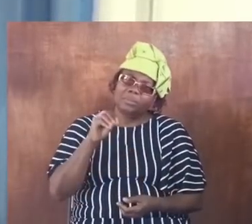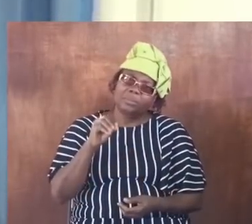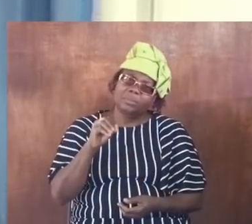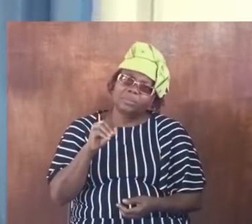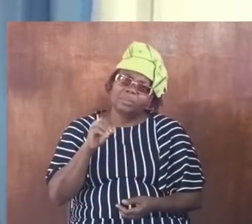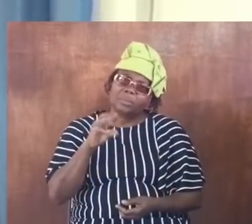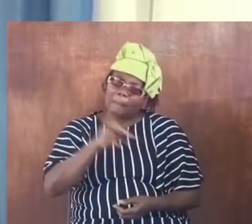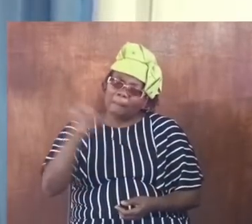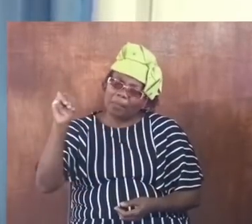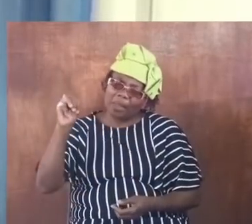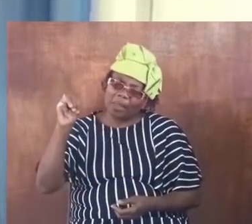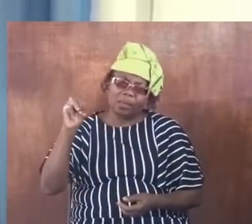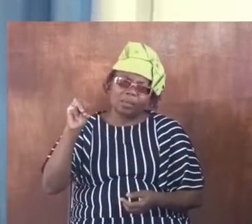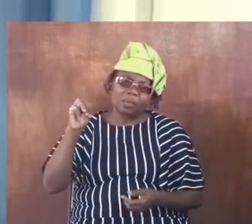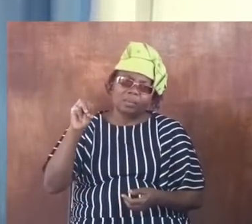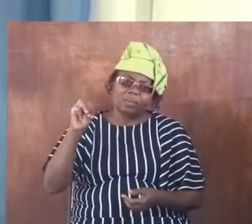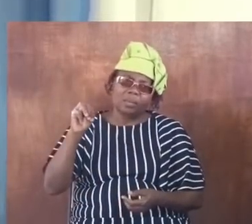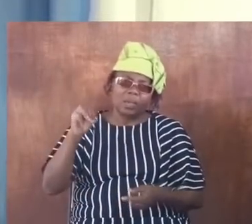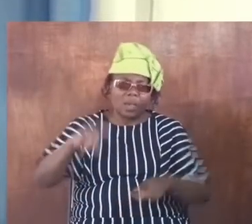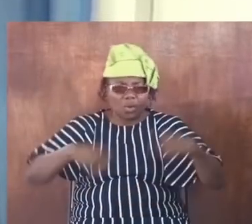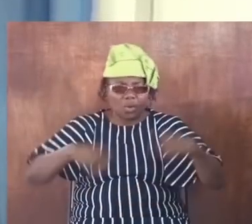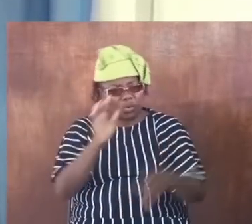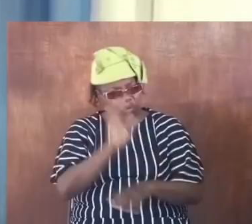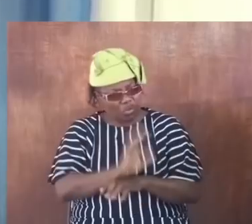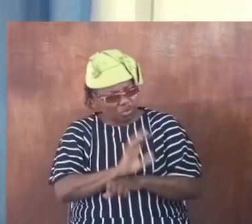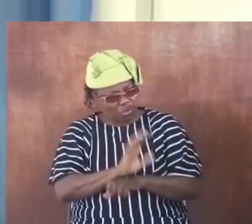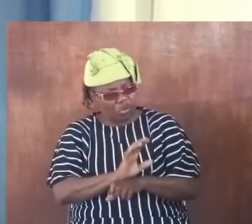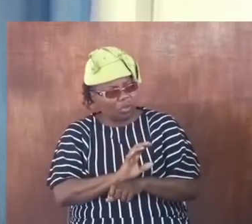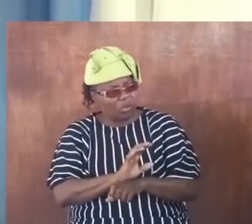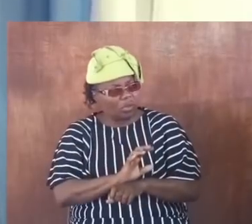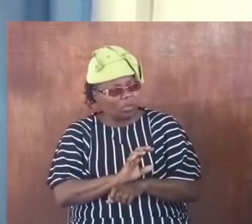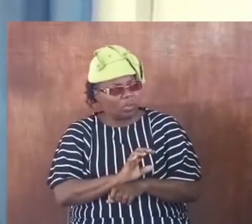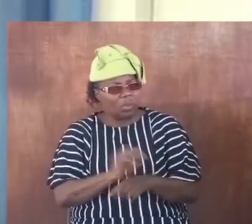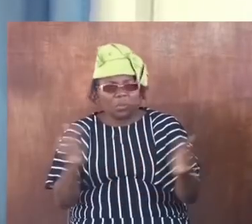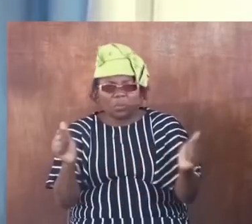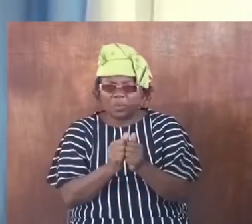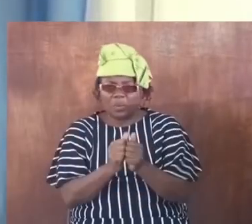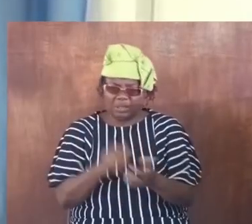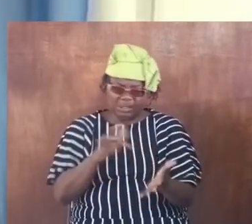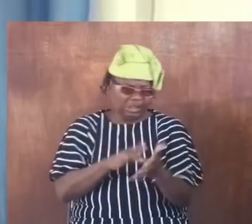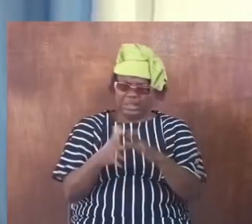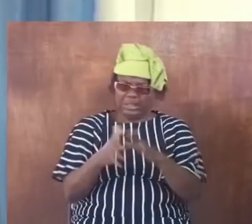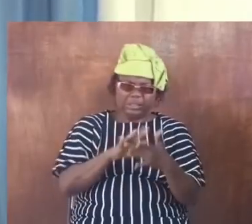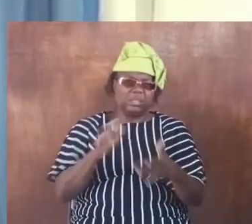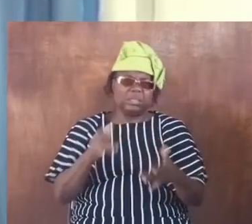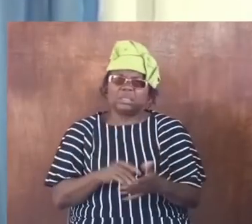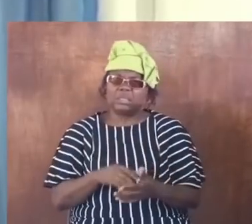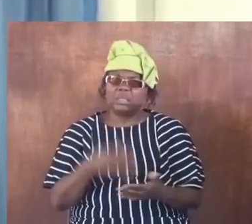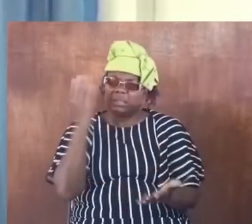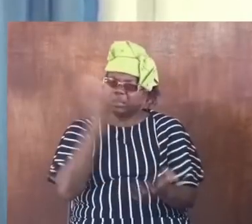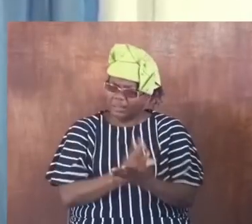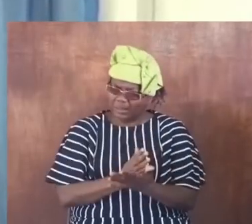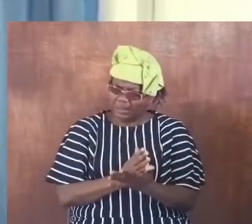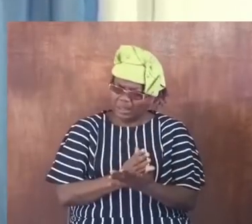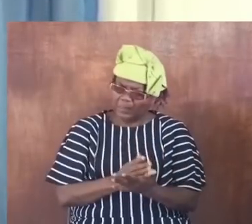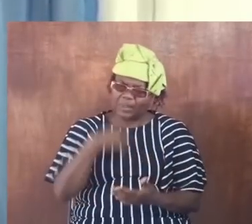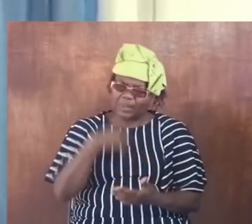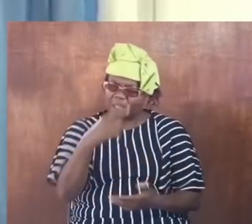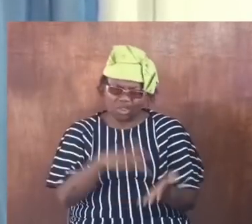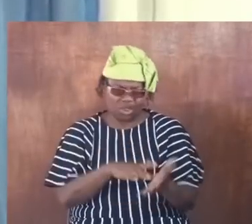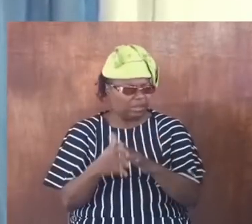him name again. But go to church, but don't bother with the Jesus thing. You know, some